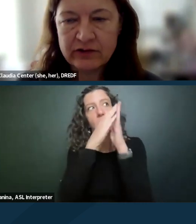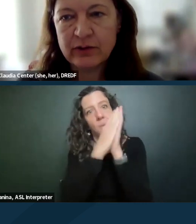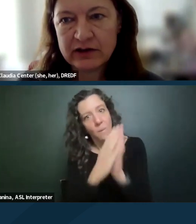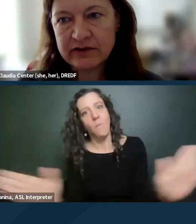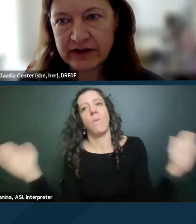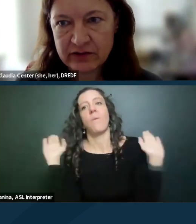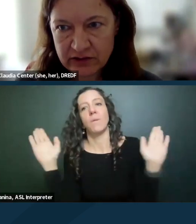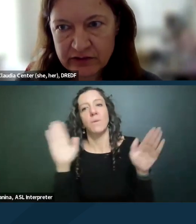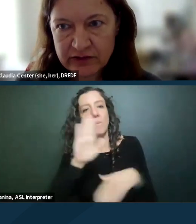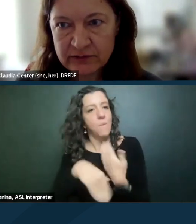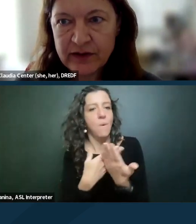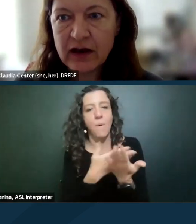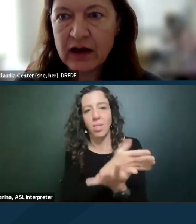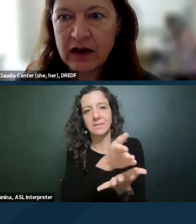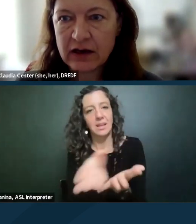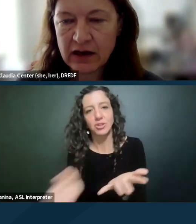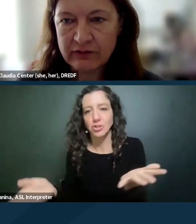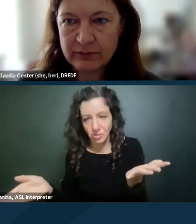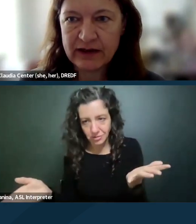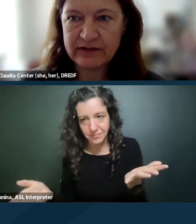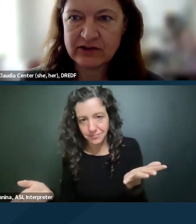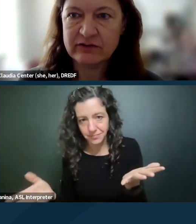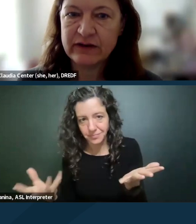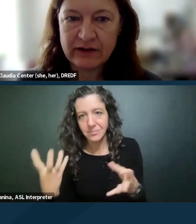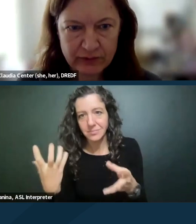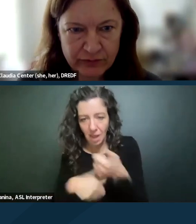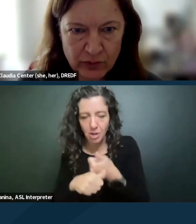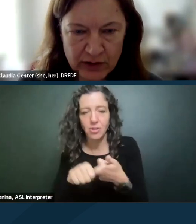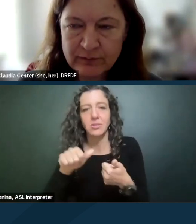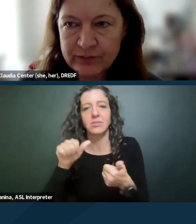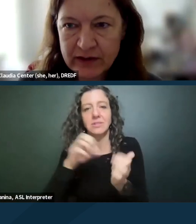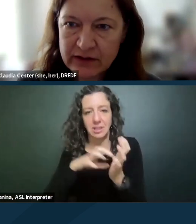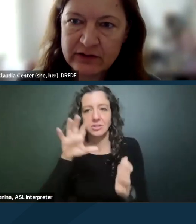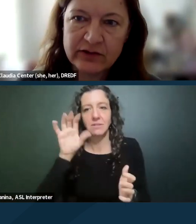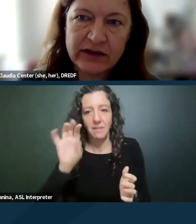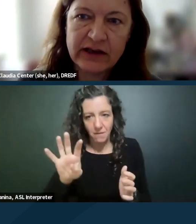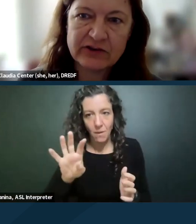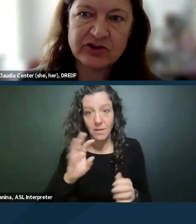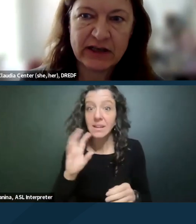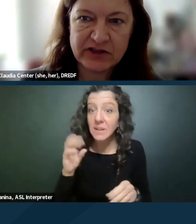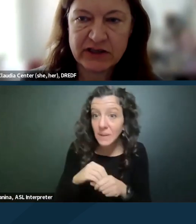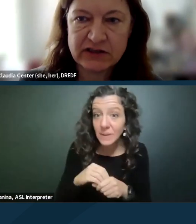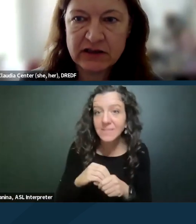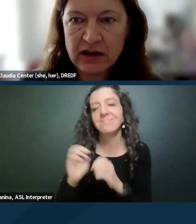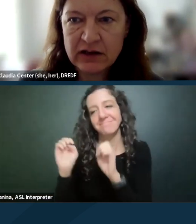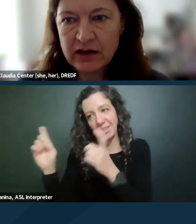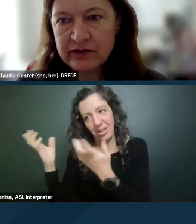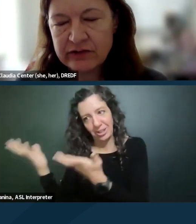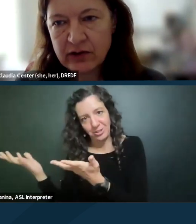board to all sectors covered by Section 504, including